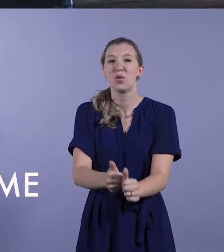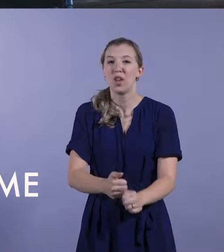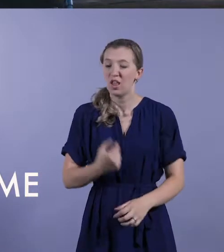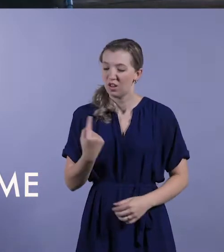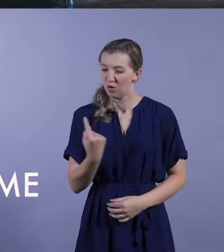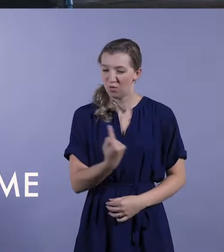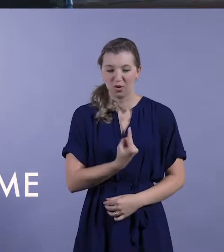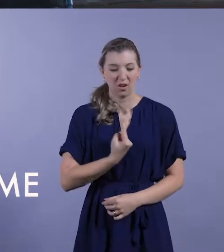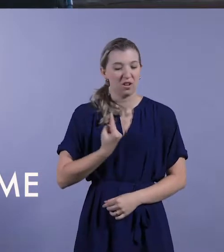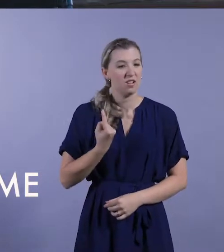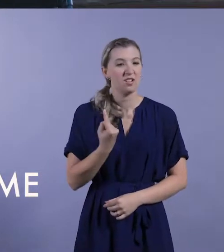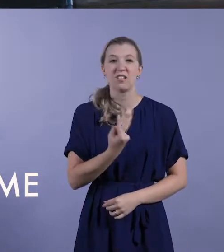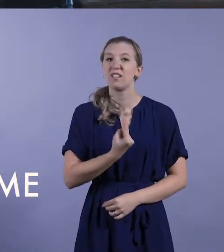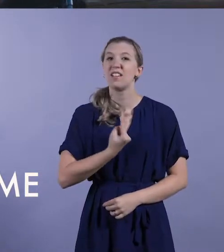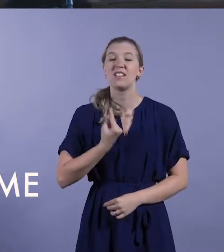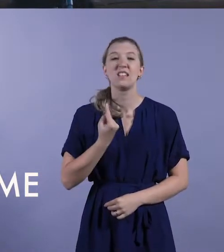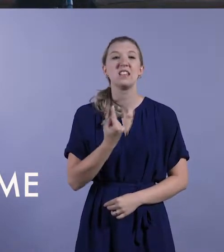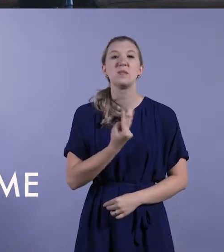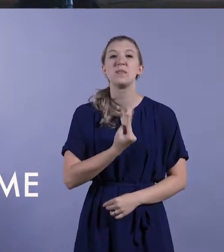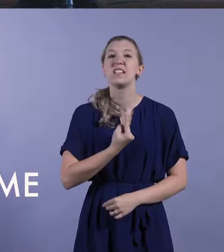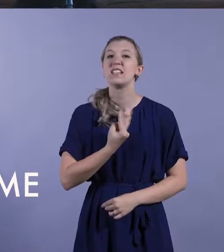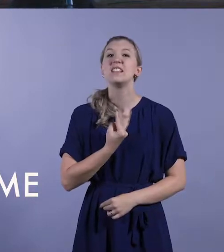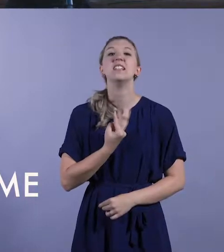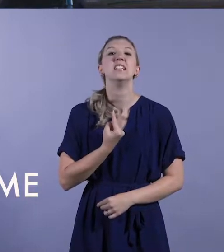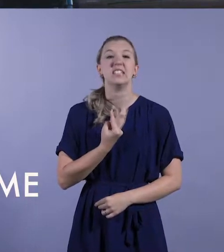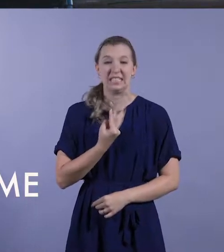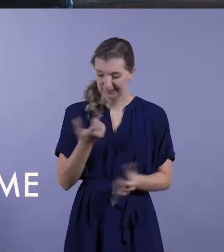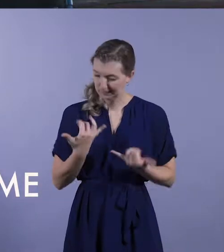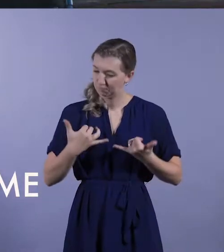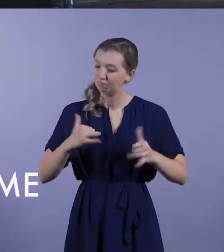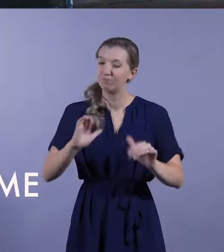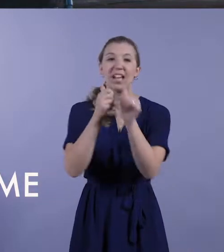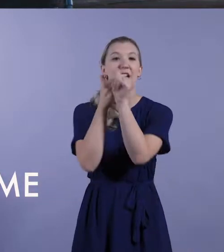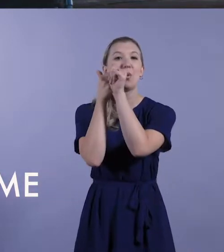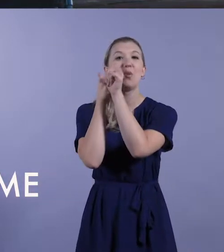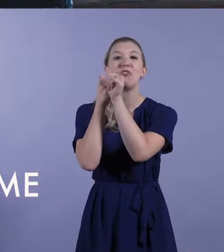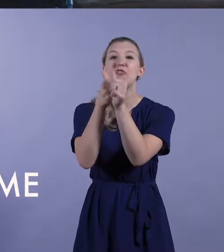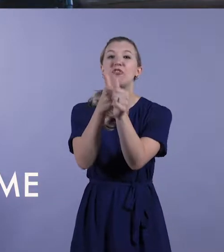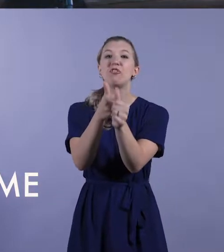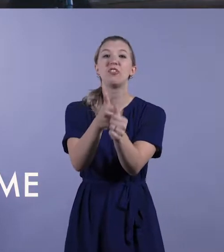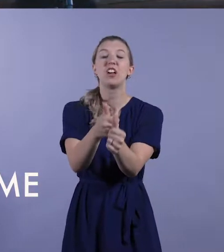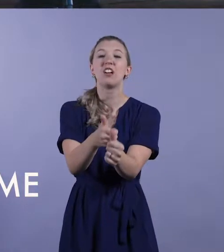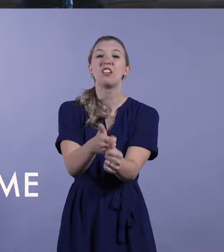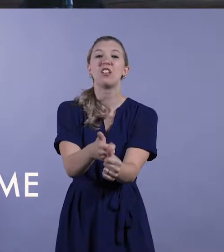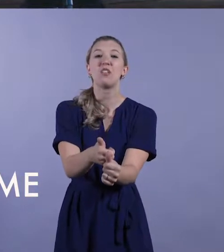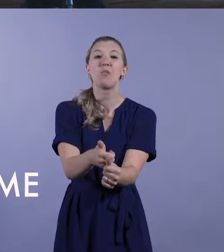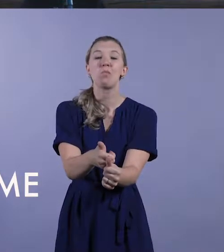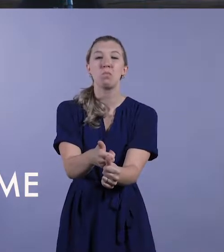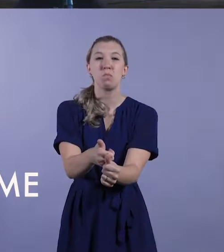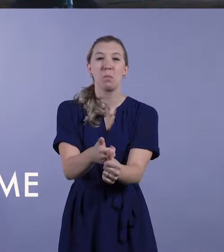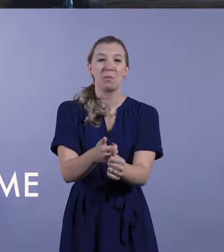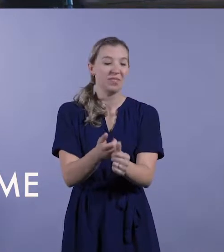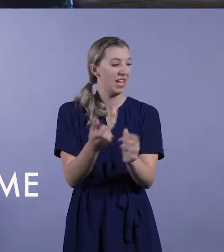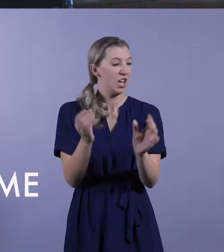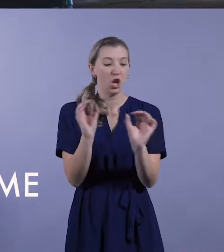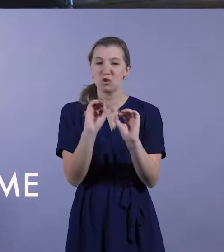follow. Though none go with me, still I will